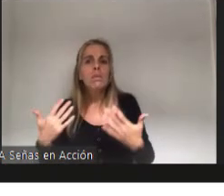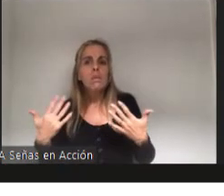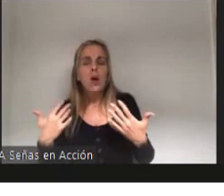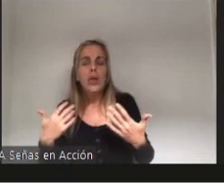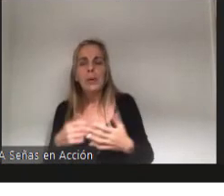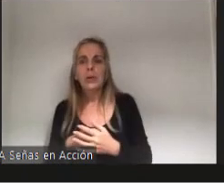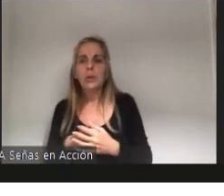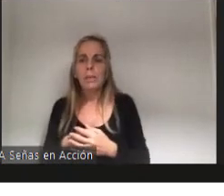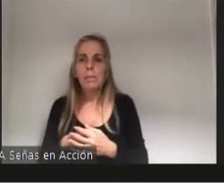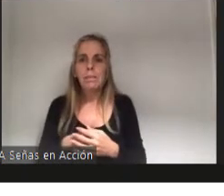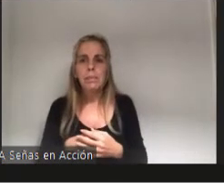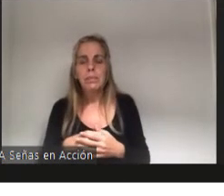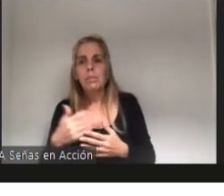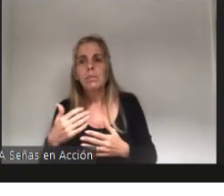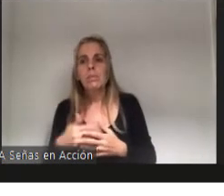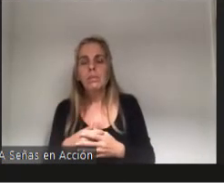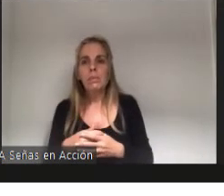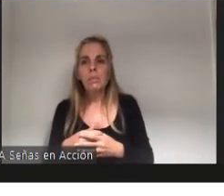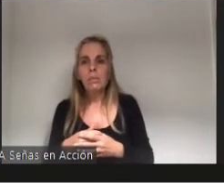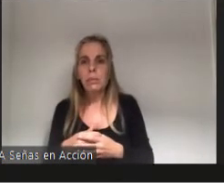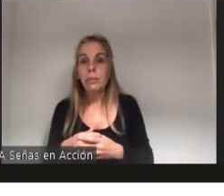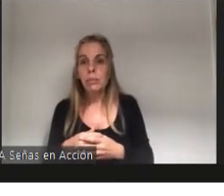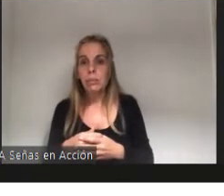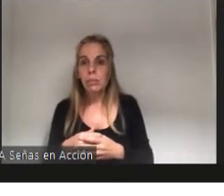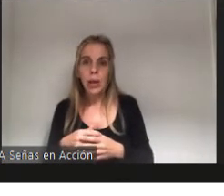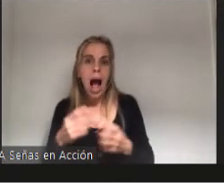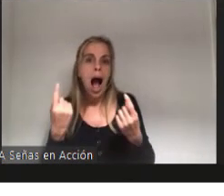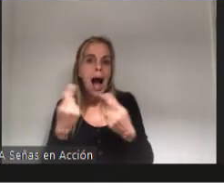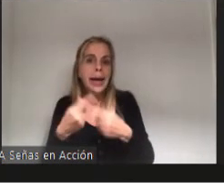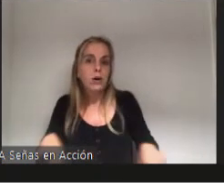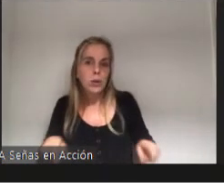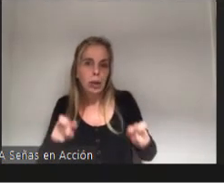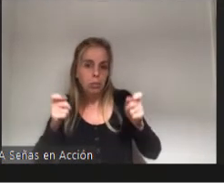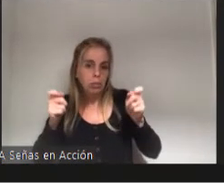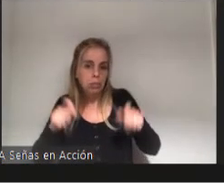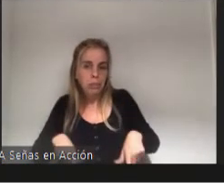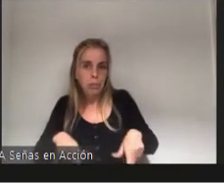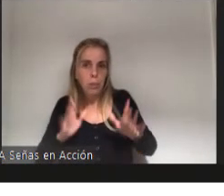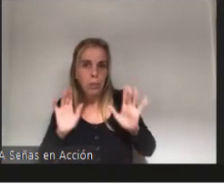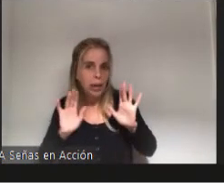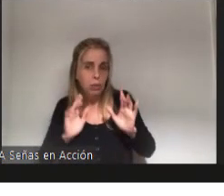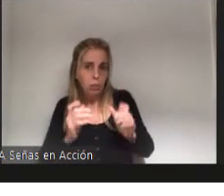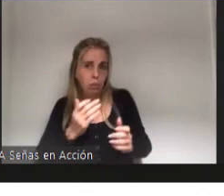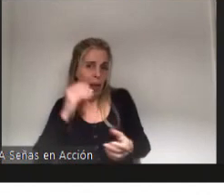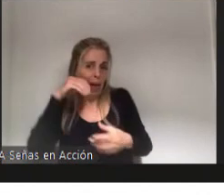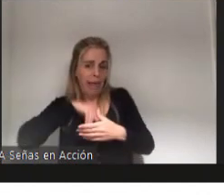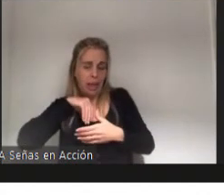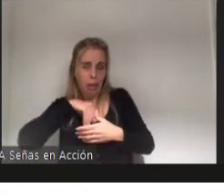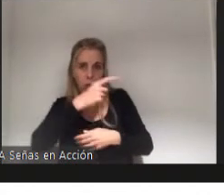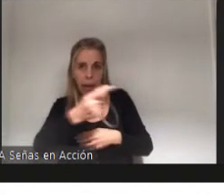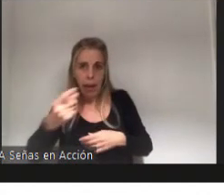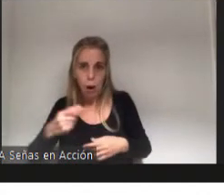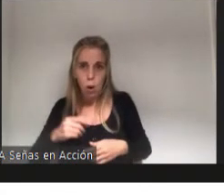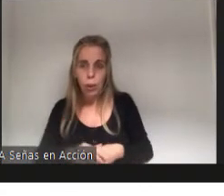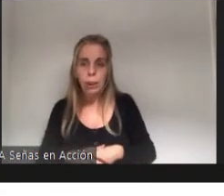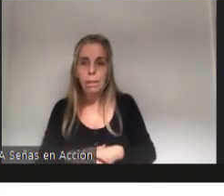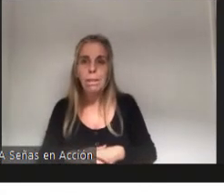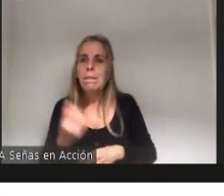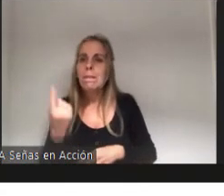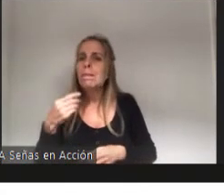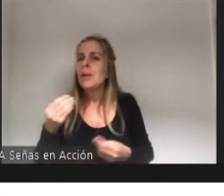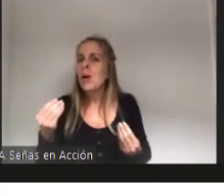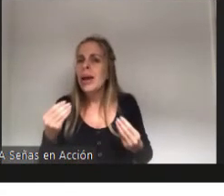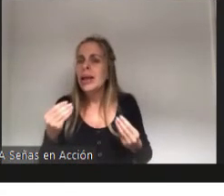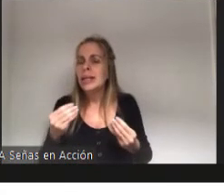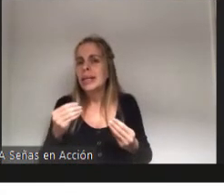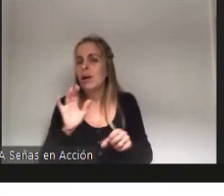tragedy that we cannot set ourselves free from some specific mechanisms from the